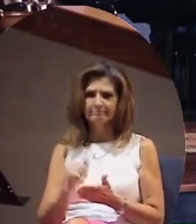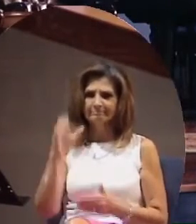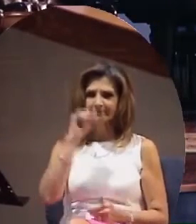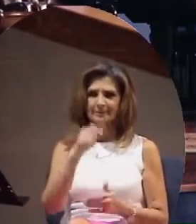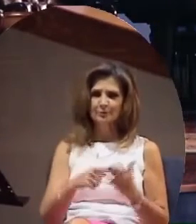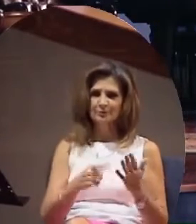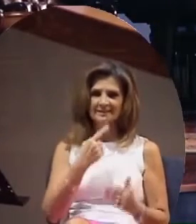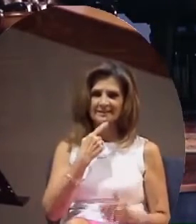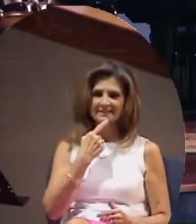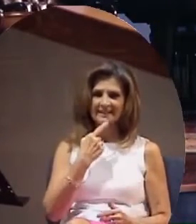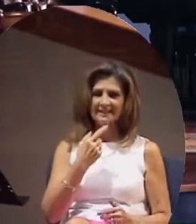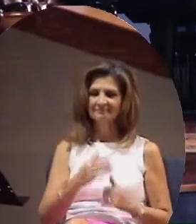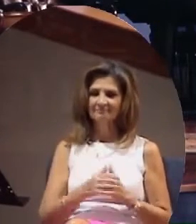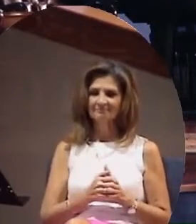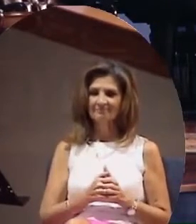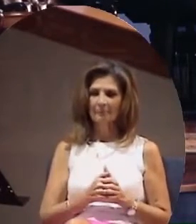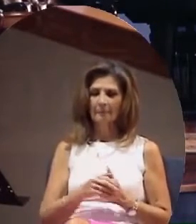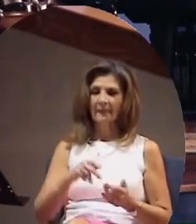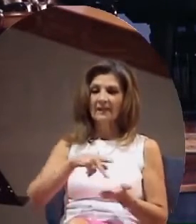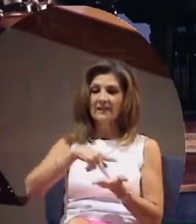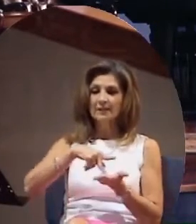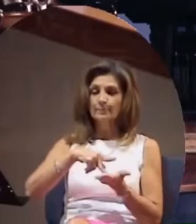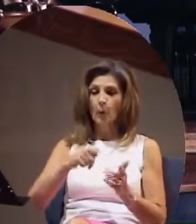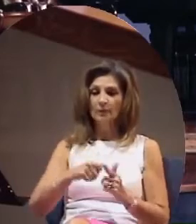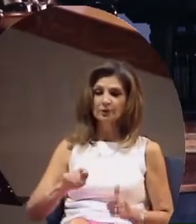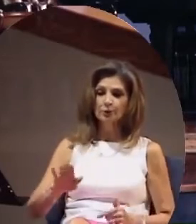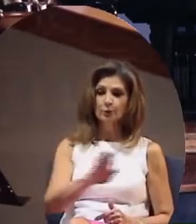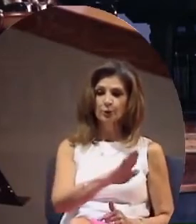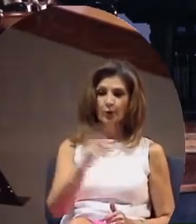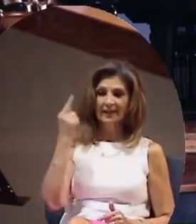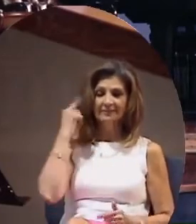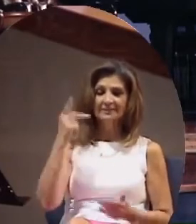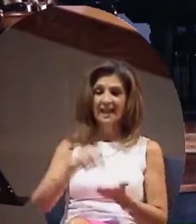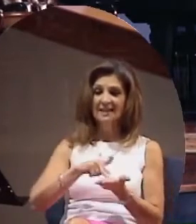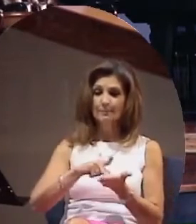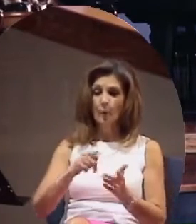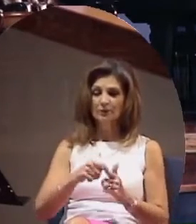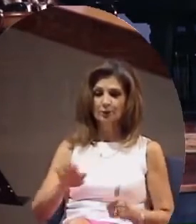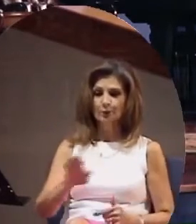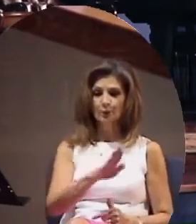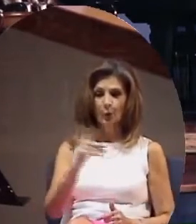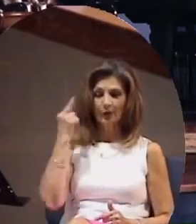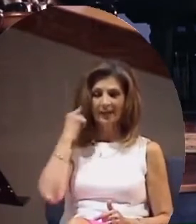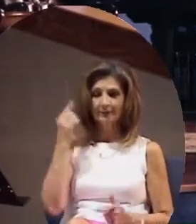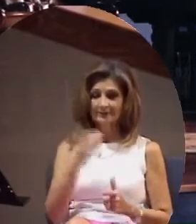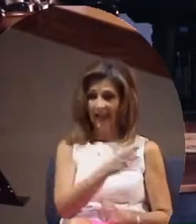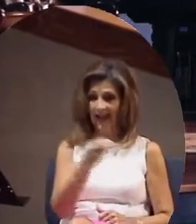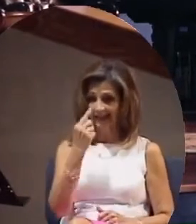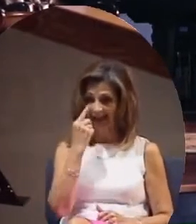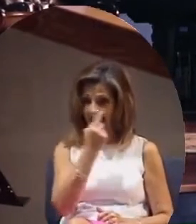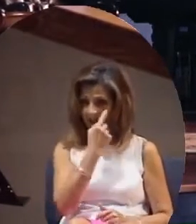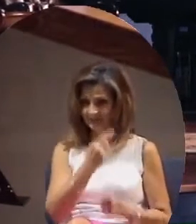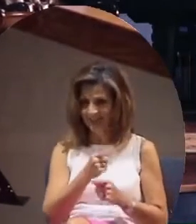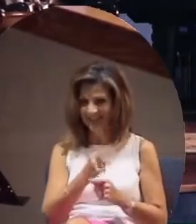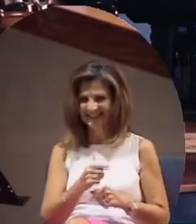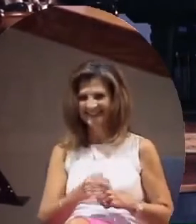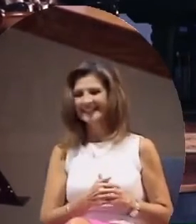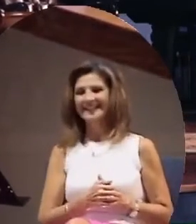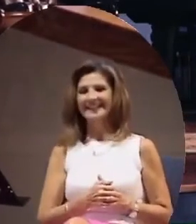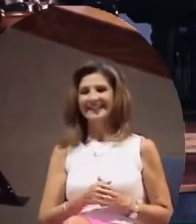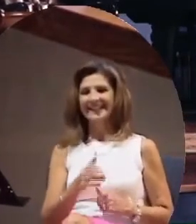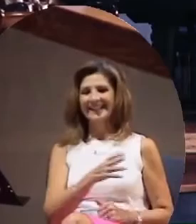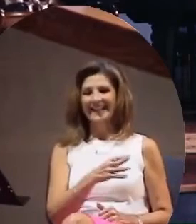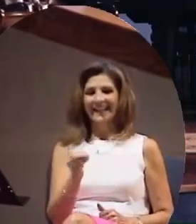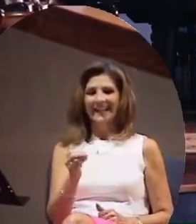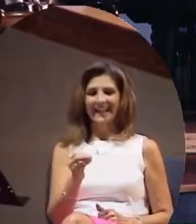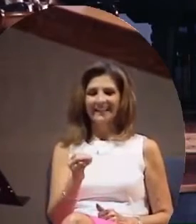Amen. That is poison to your ears. Amen. Hey, between you and shipwreck is a man of God